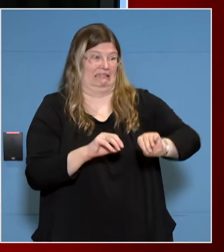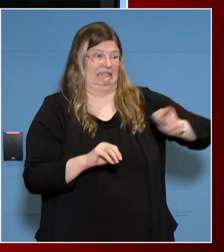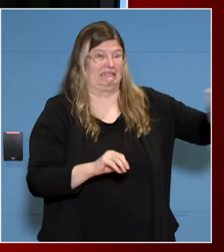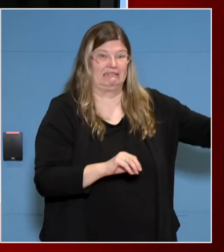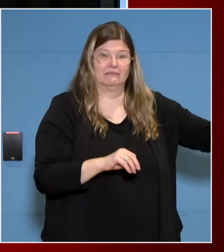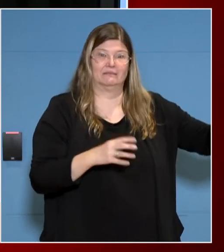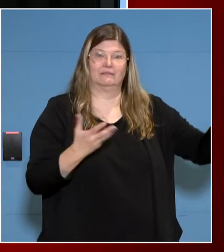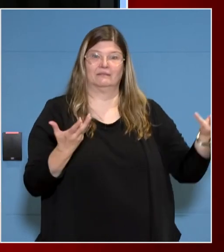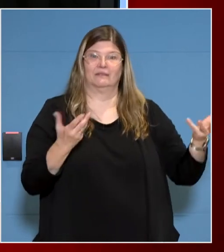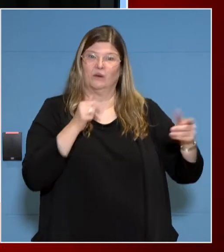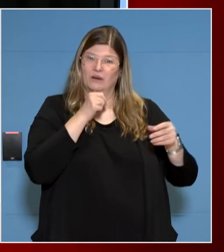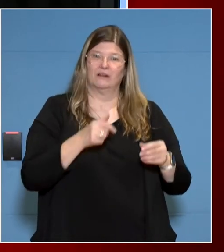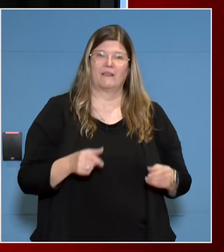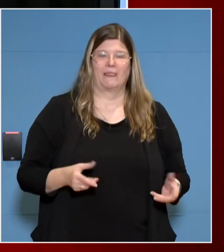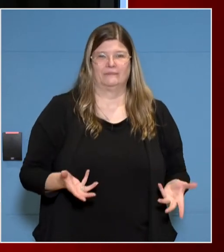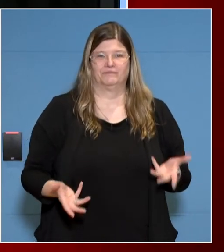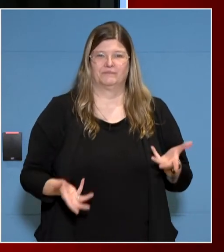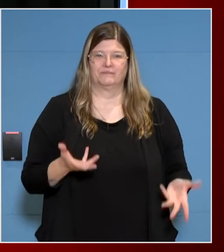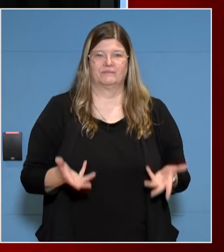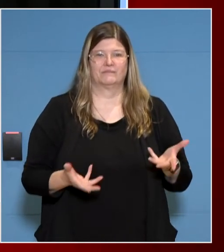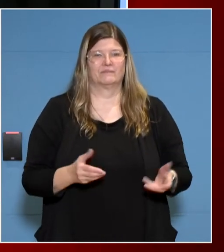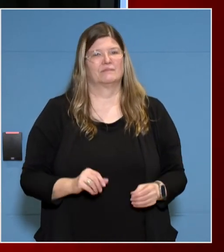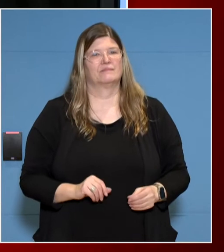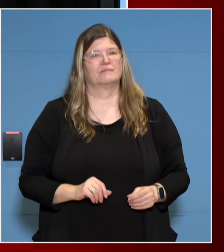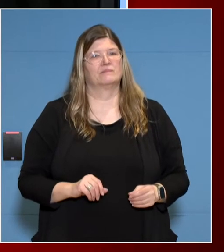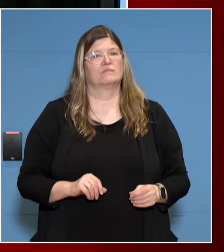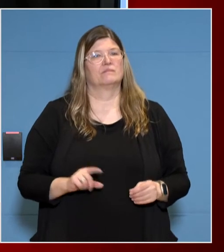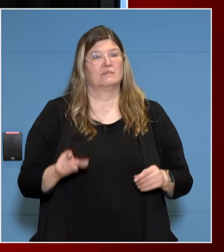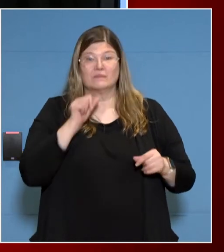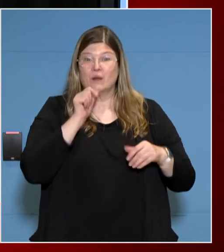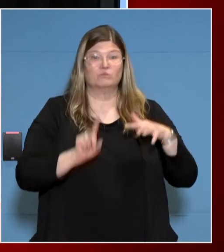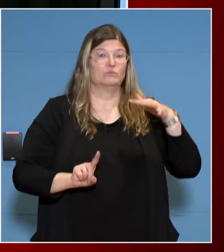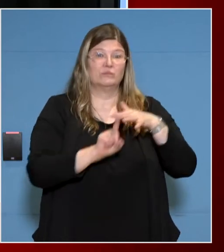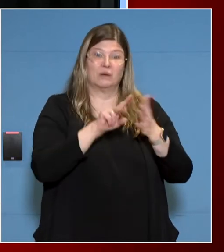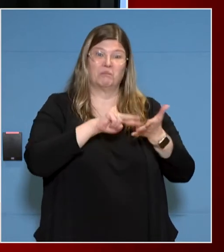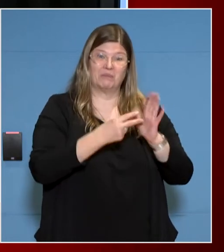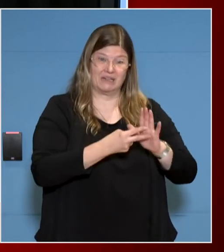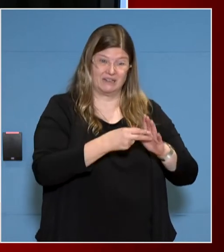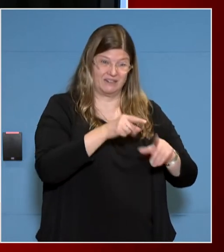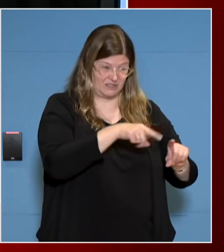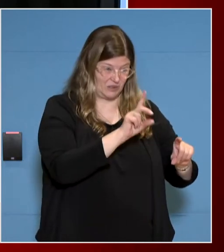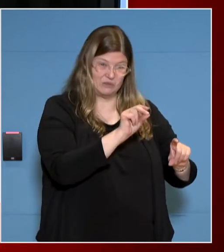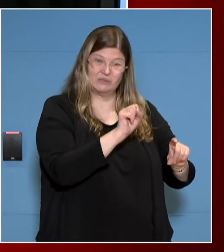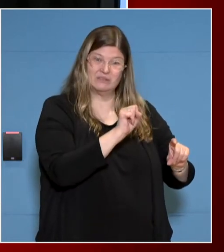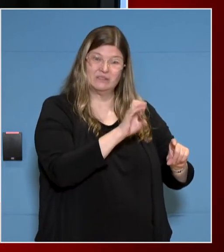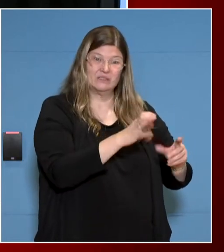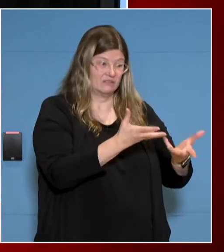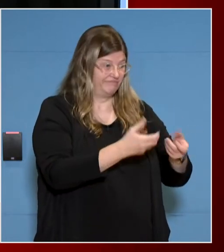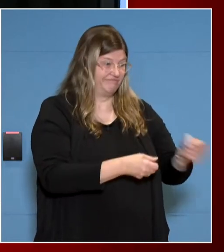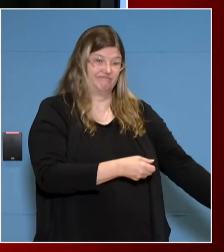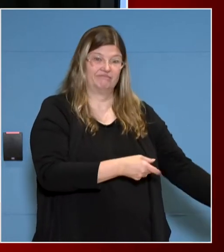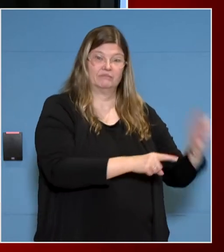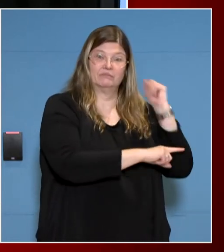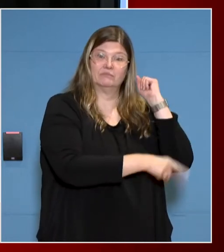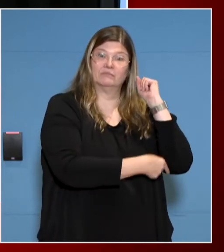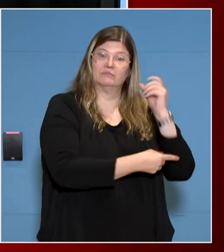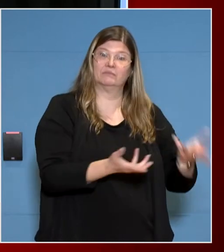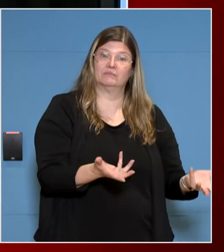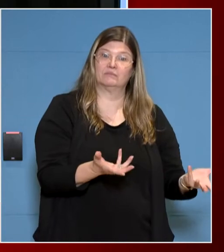as bad as you seem to think. And it is improving. The forecast has improved for Thursday. So,